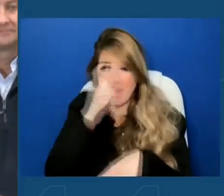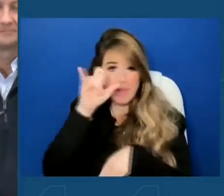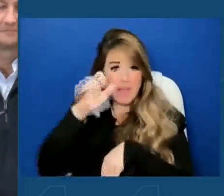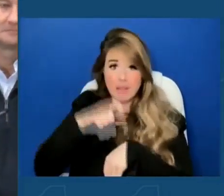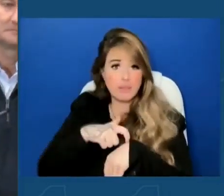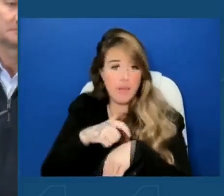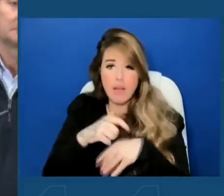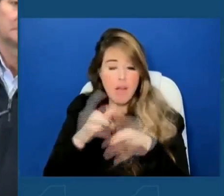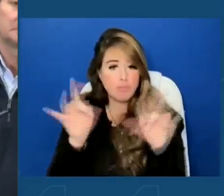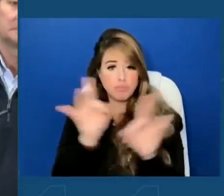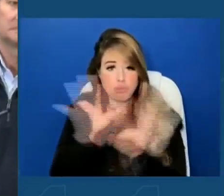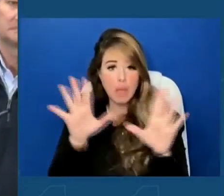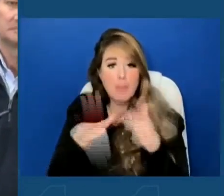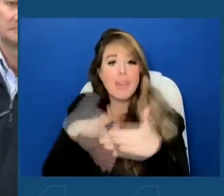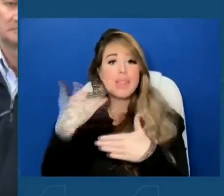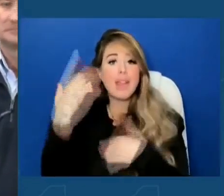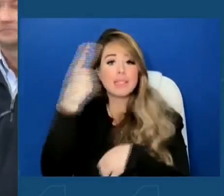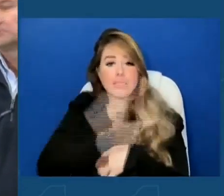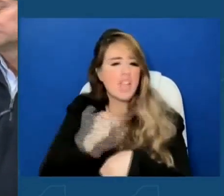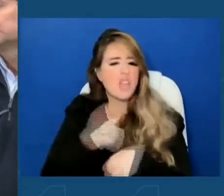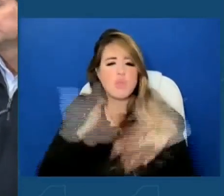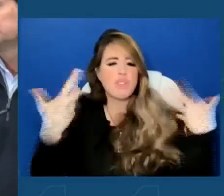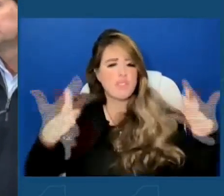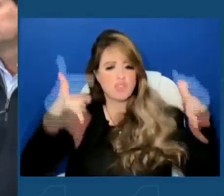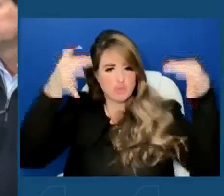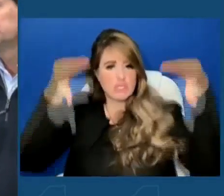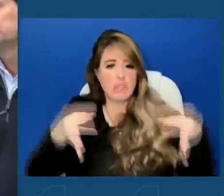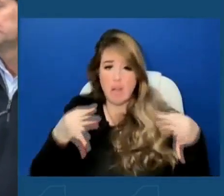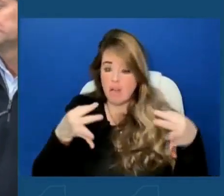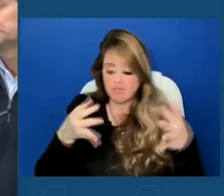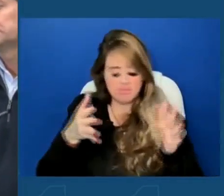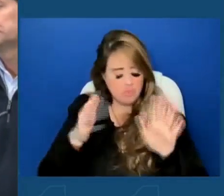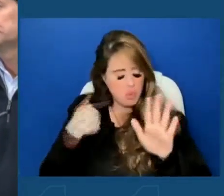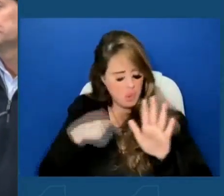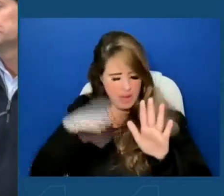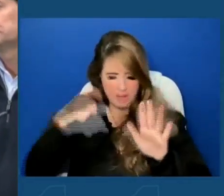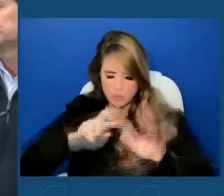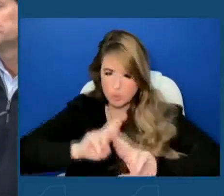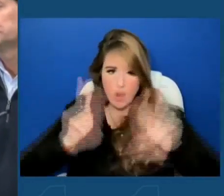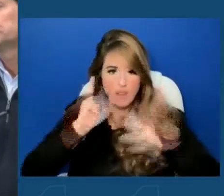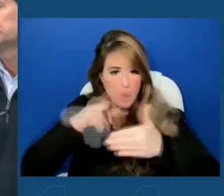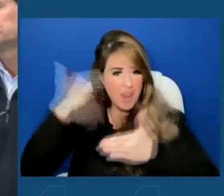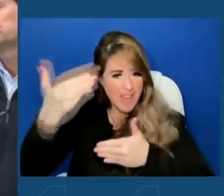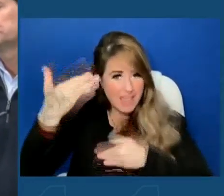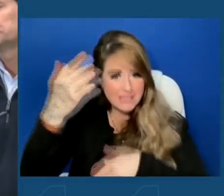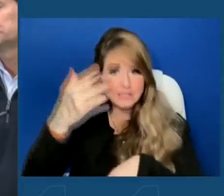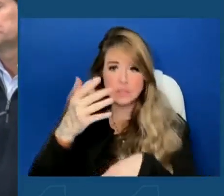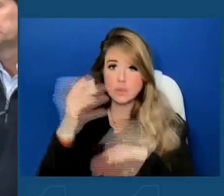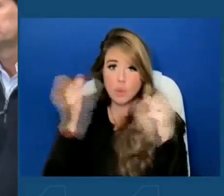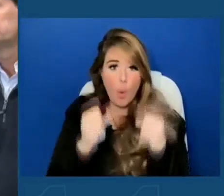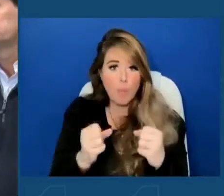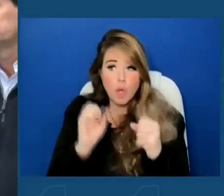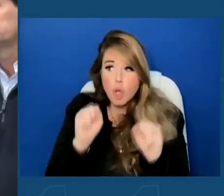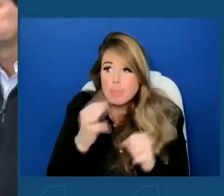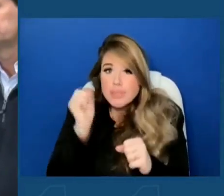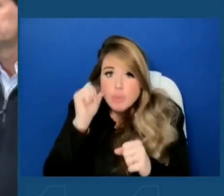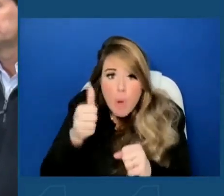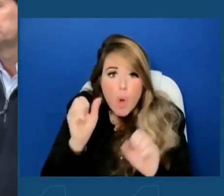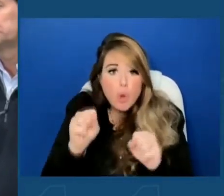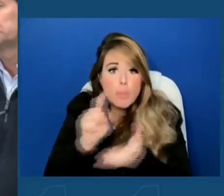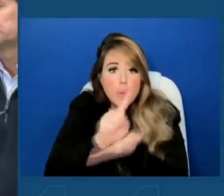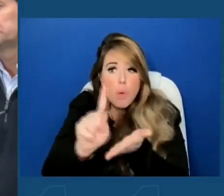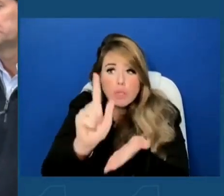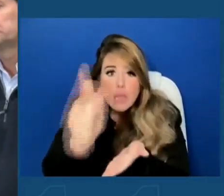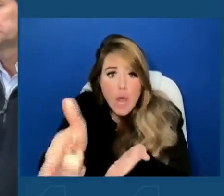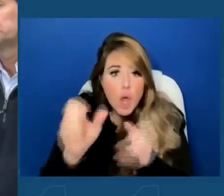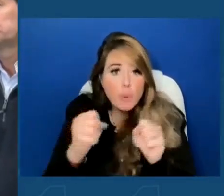very next day, we knew the next storm could literally be a day away, a week away, a month away. And we